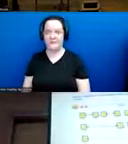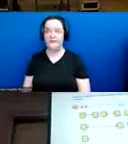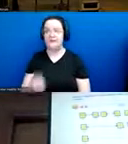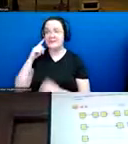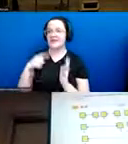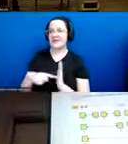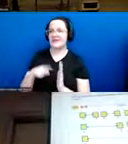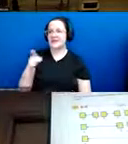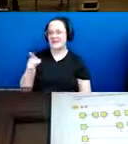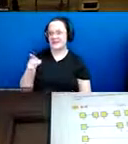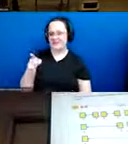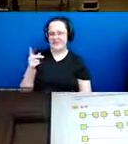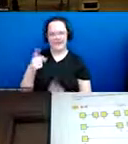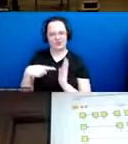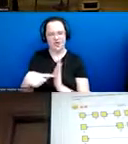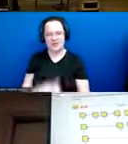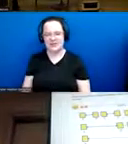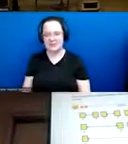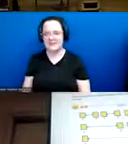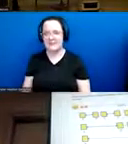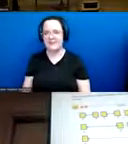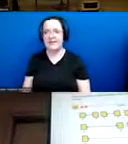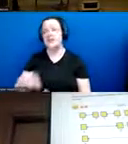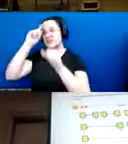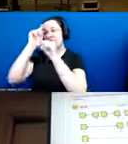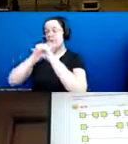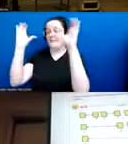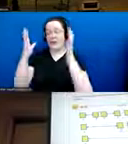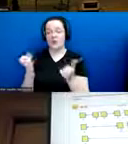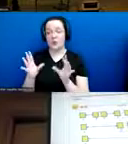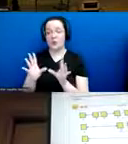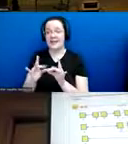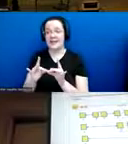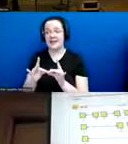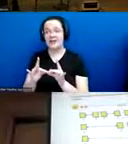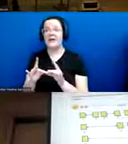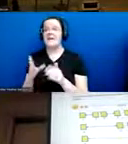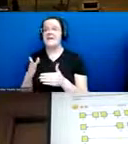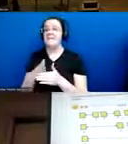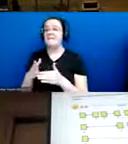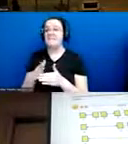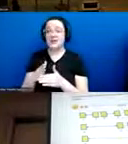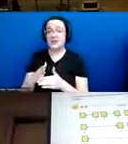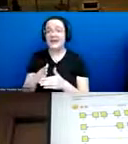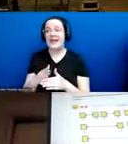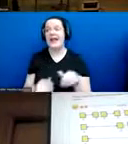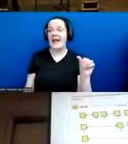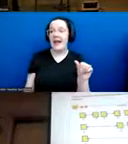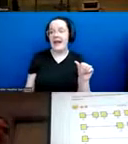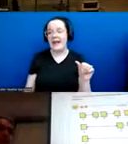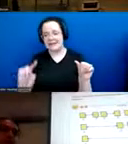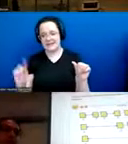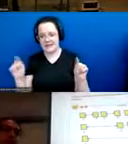less how this is done, right? So imagine that you want to have entanglement, for example, between IPA and IPC here, right? So if the